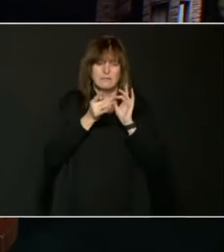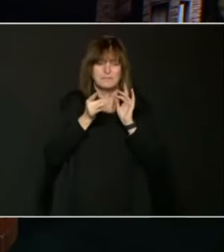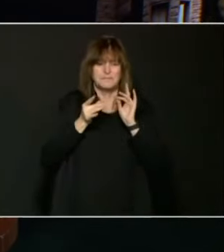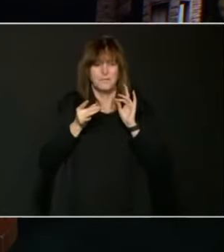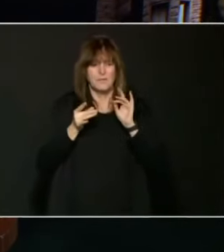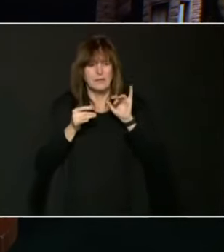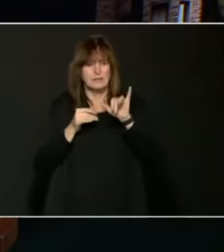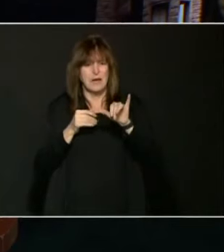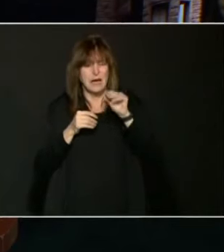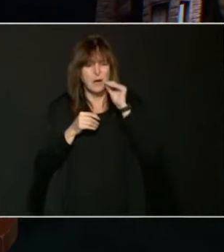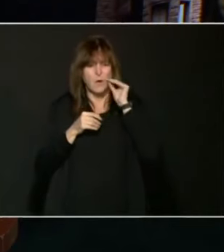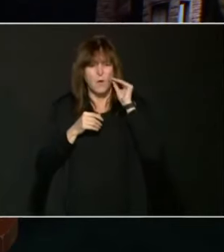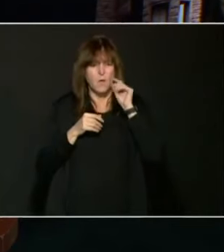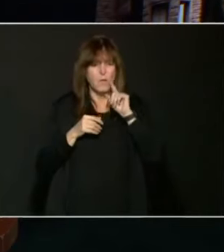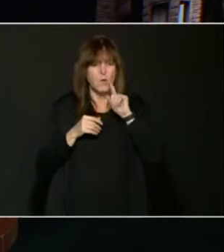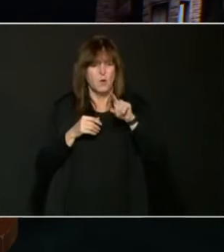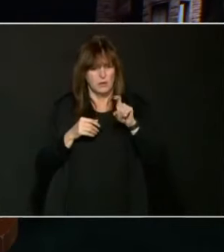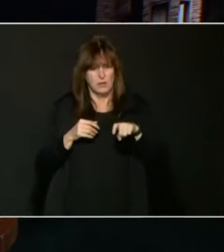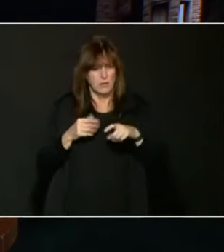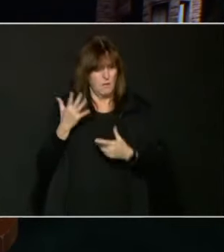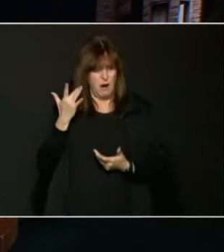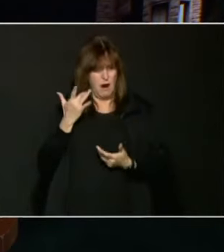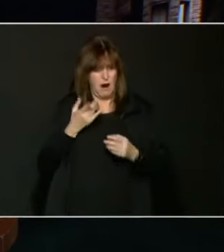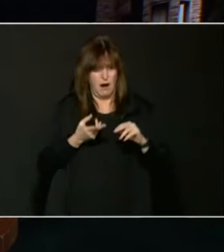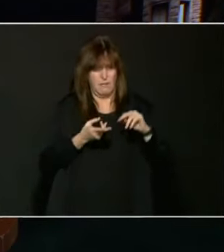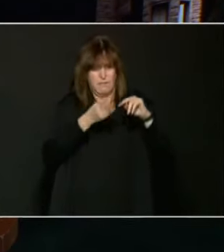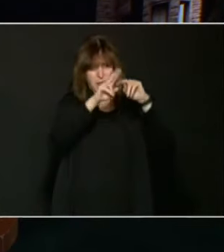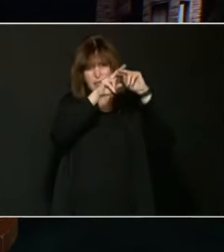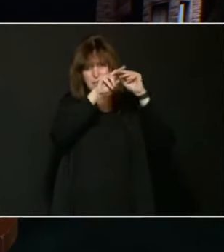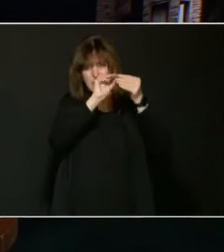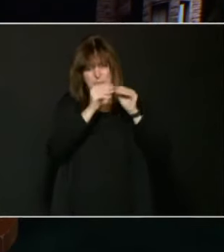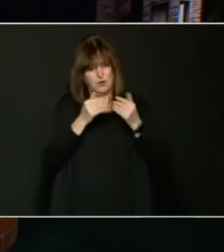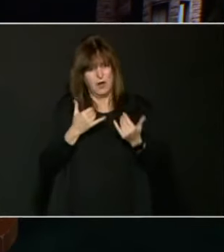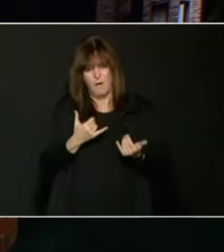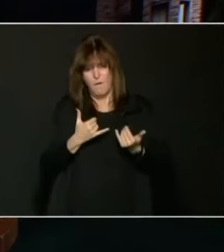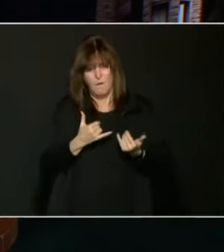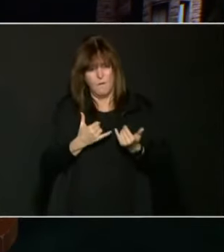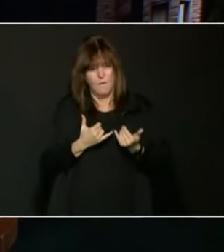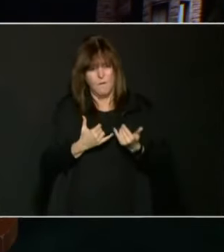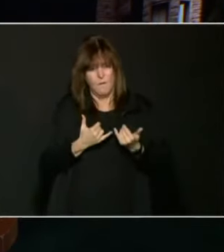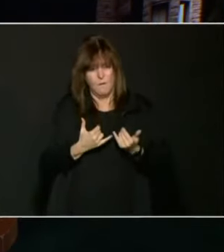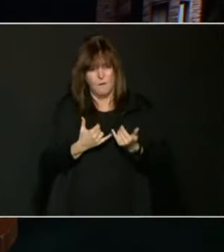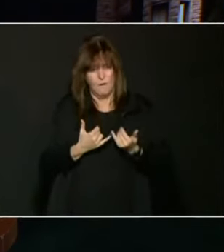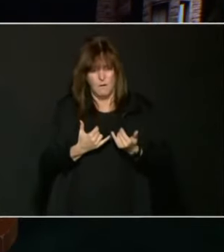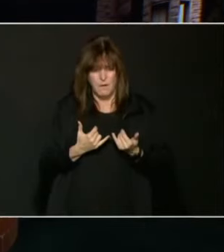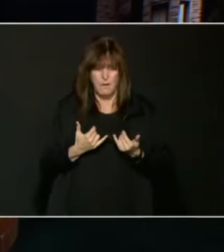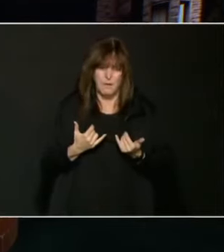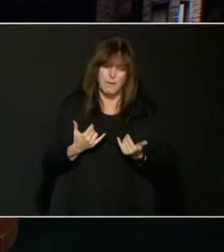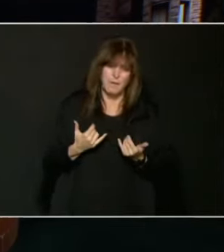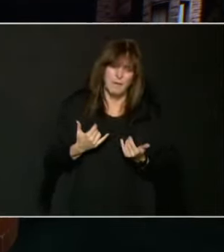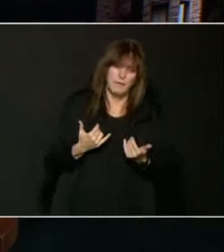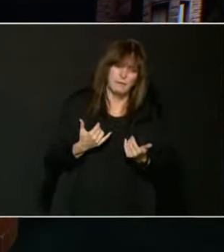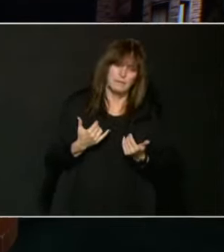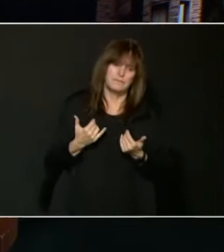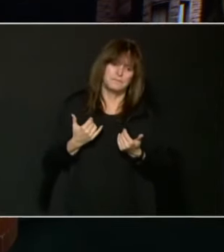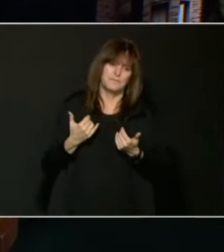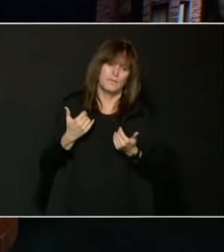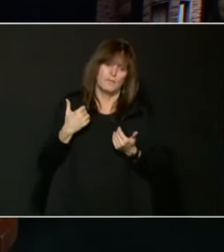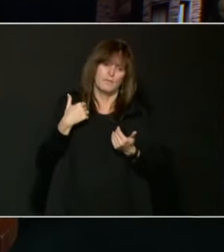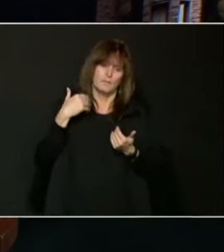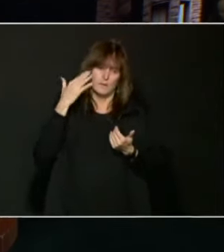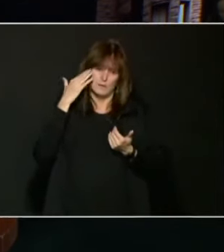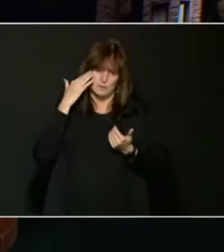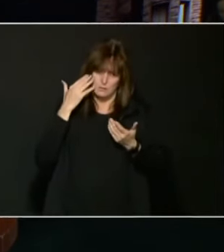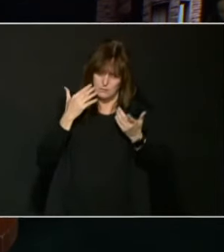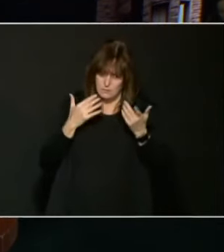the rise of cases that they're seeing. And so I know that that's something that he says he's spoken to you about. He's raised his